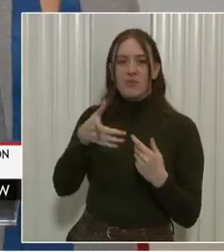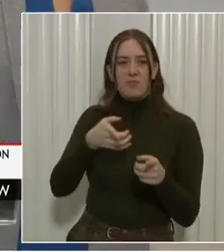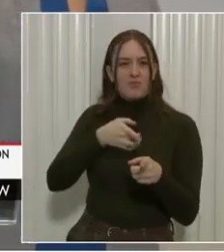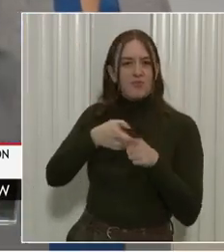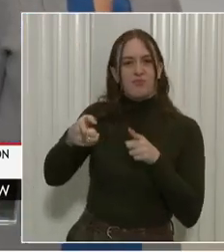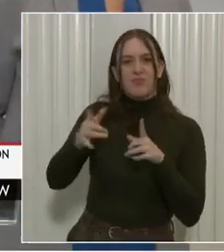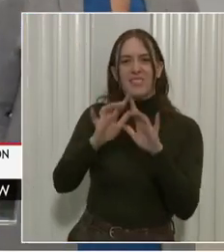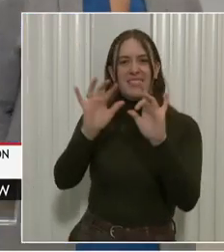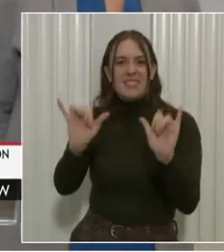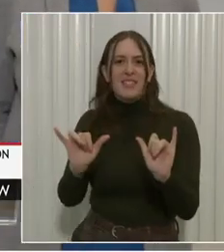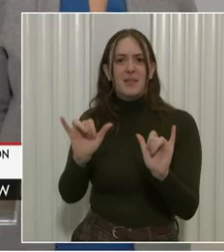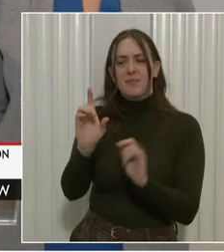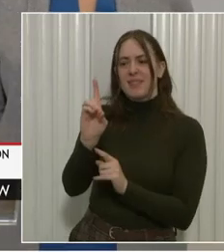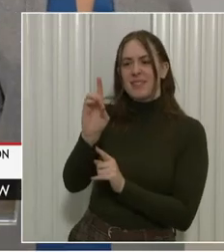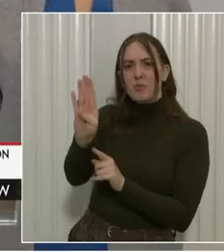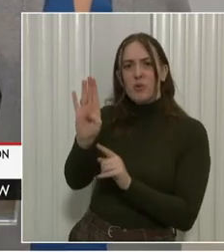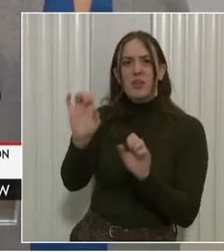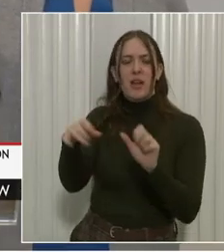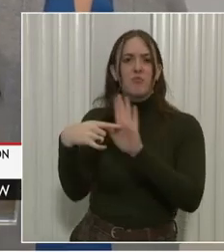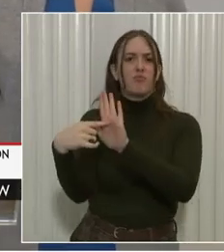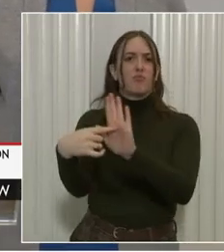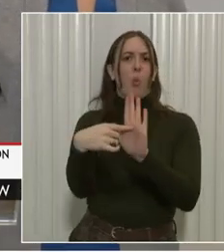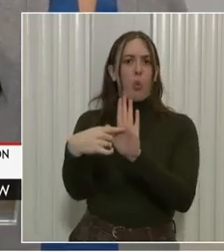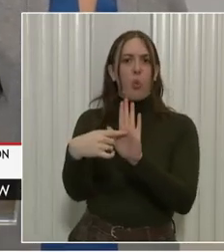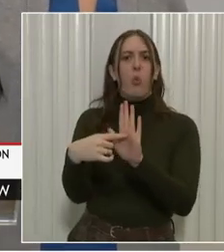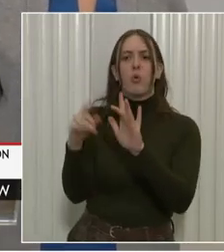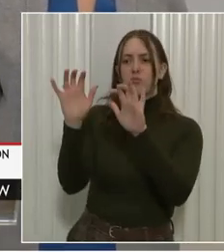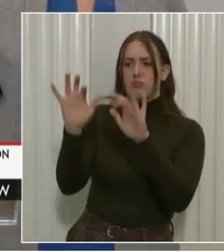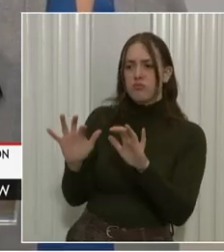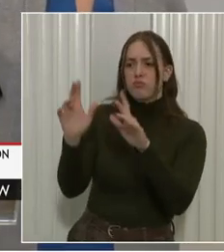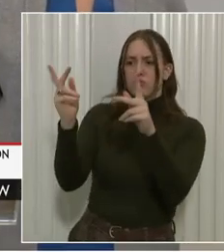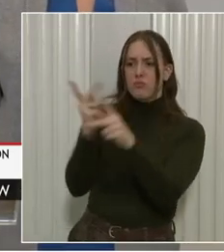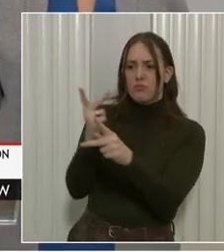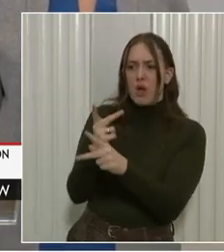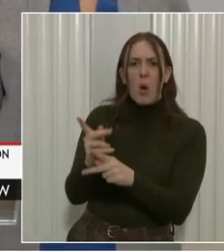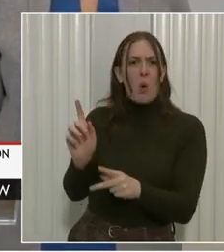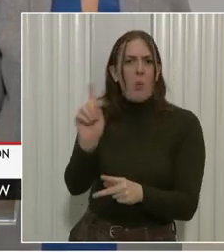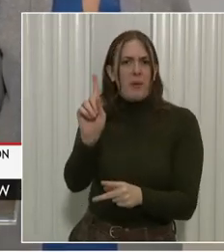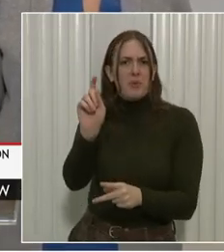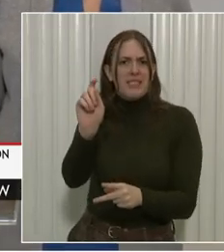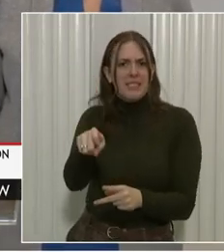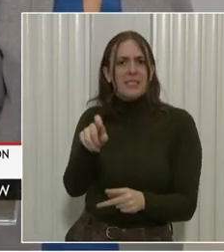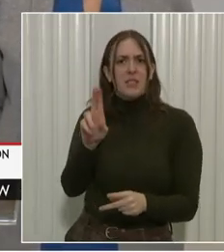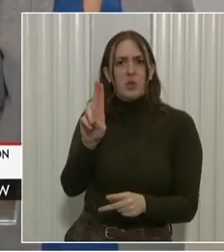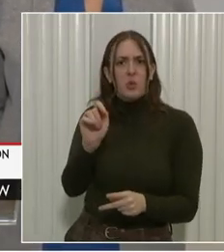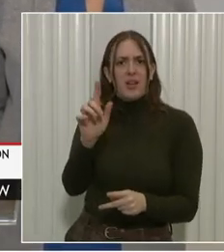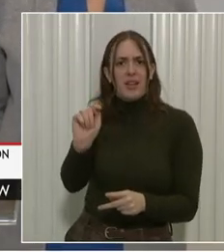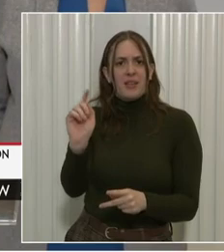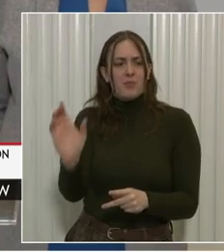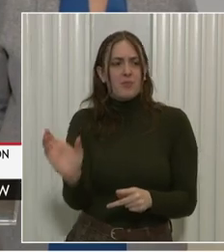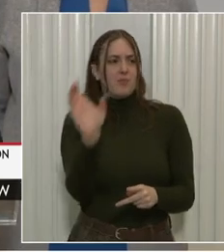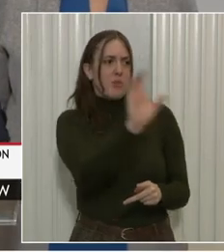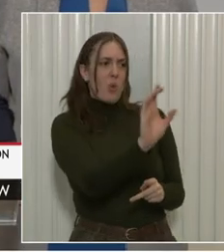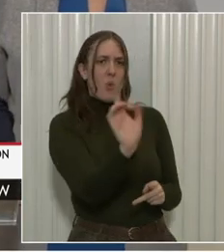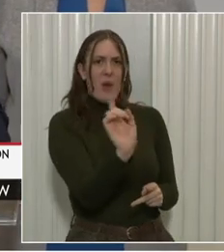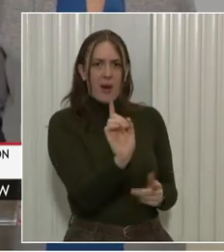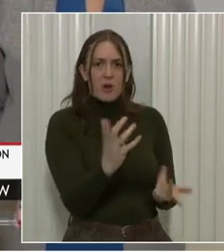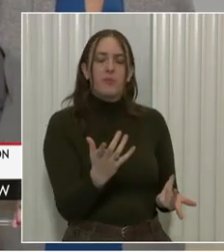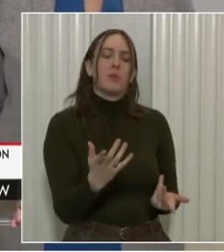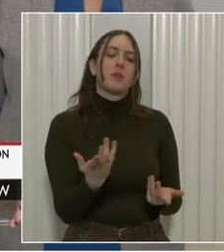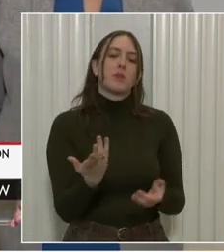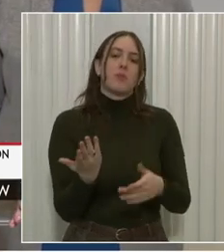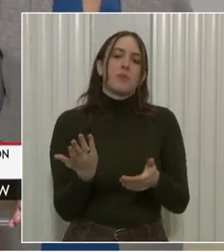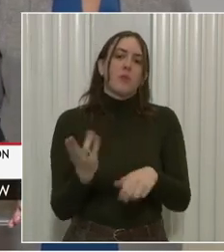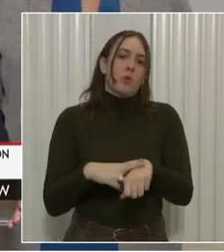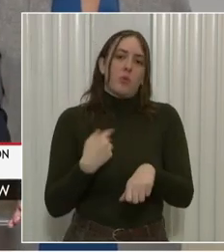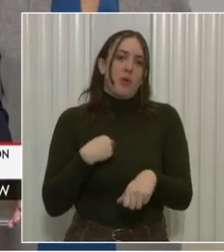dashboard that allows us to move units forward to where they're most likely to be used, because again, we don't want to waste any units. To answer the second